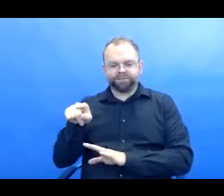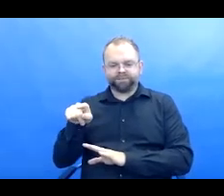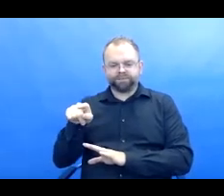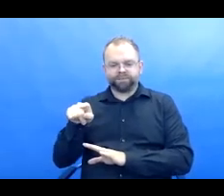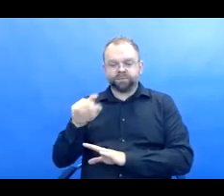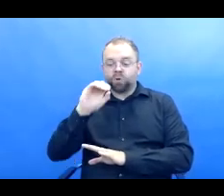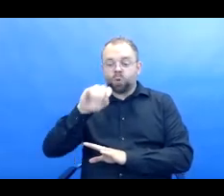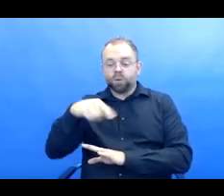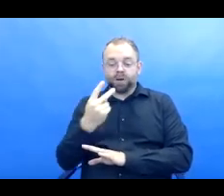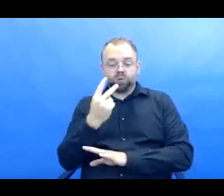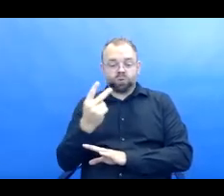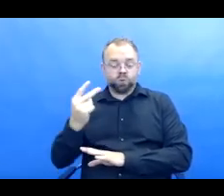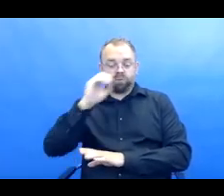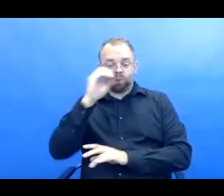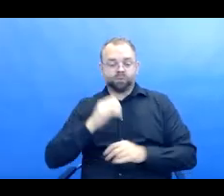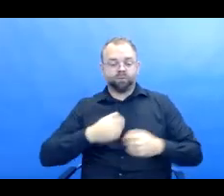disabilities.